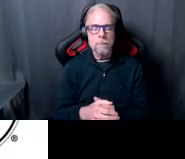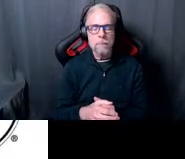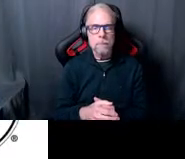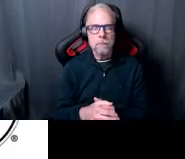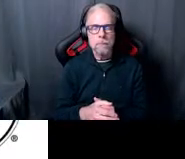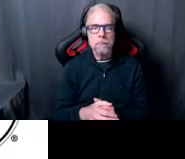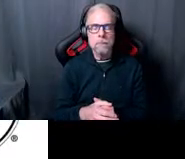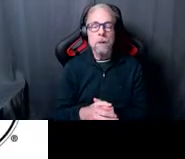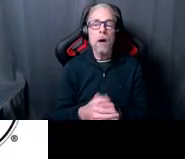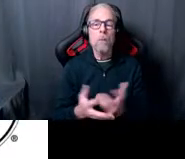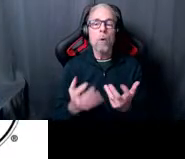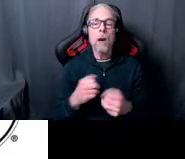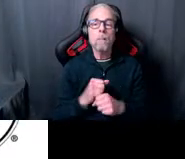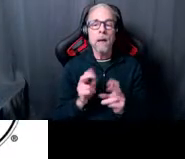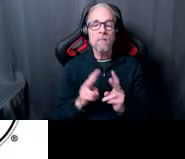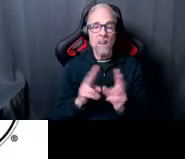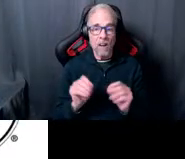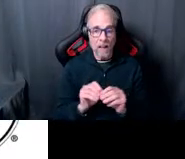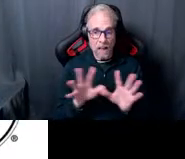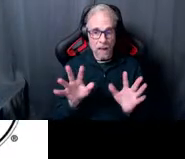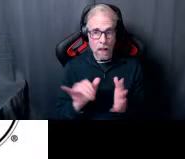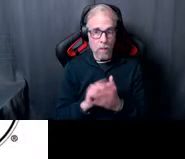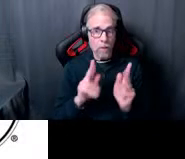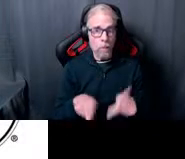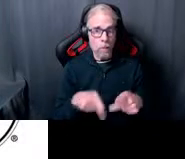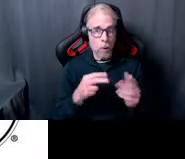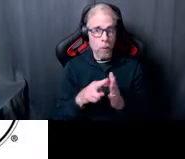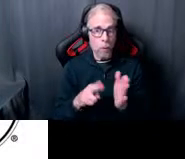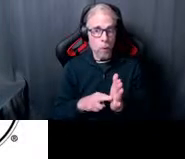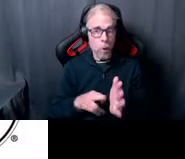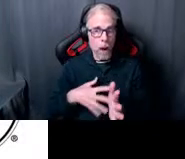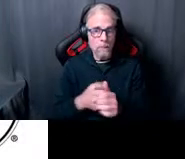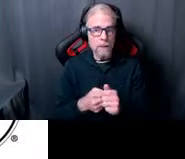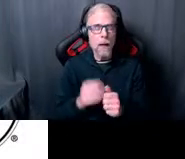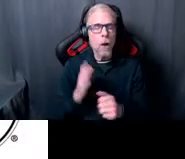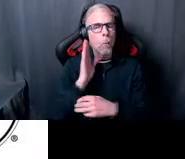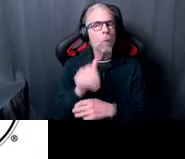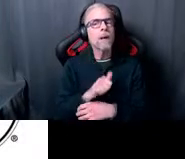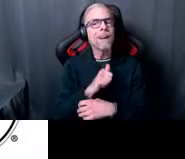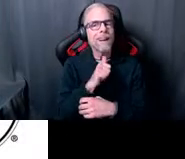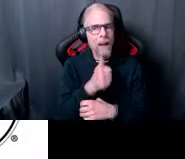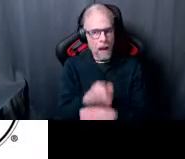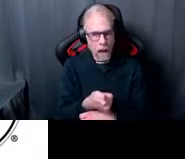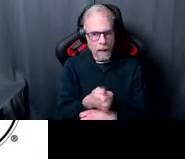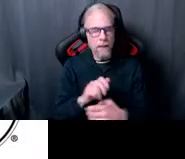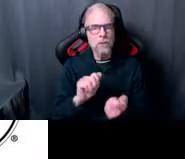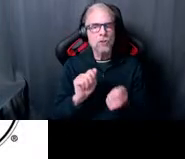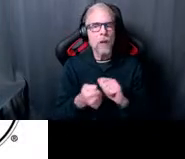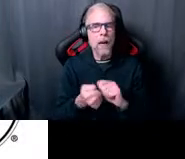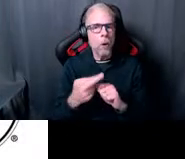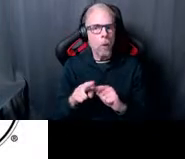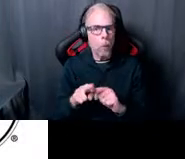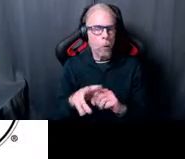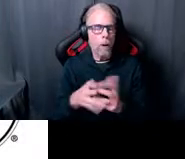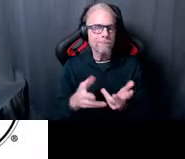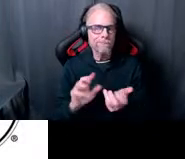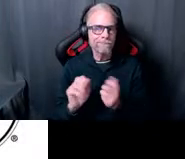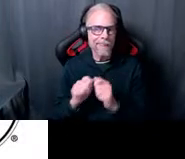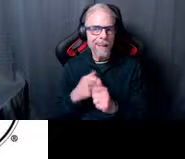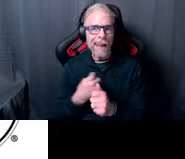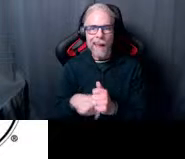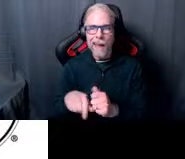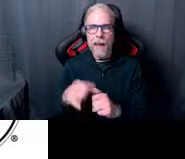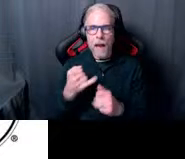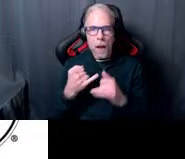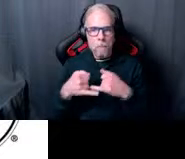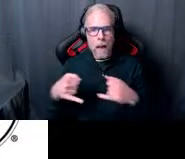I just want to make very clear that the proposed rule update will not change or alter the boundary of